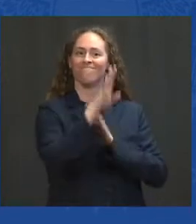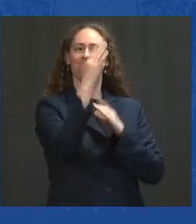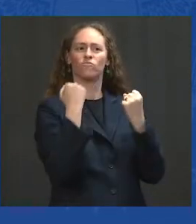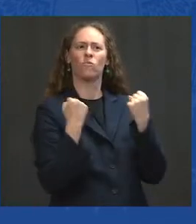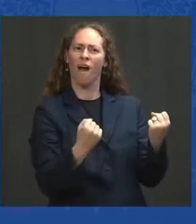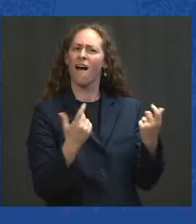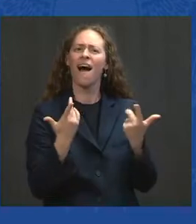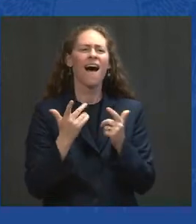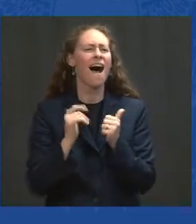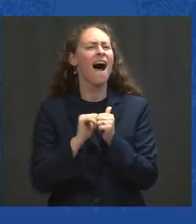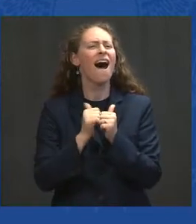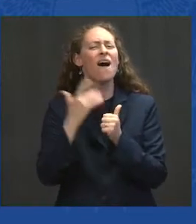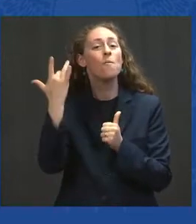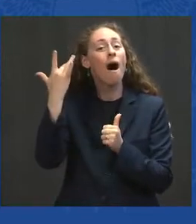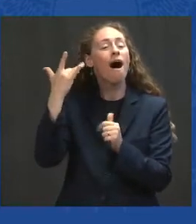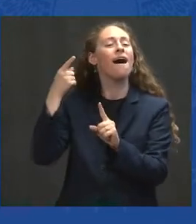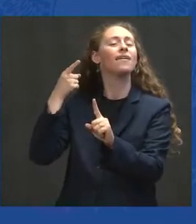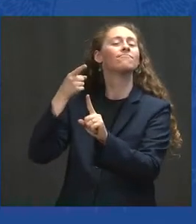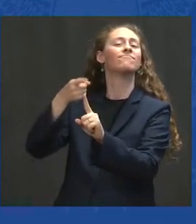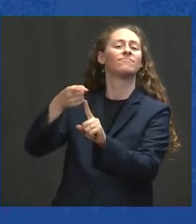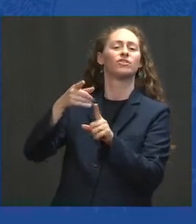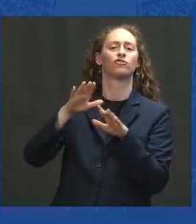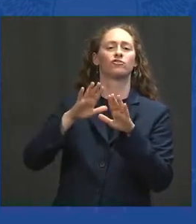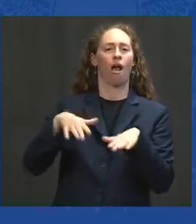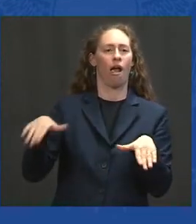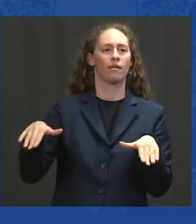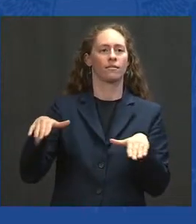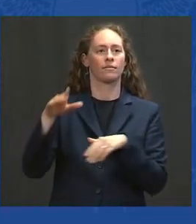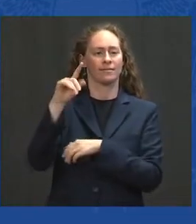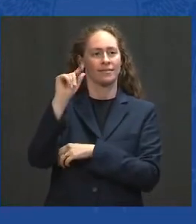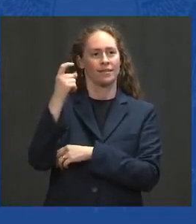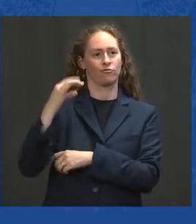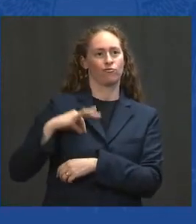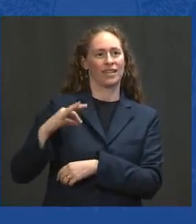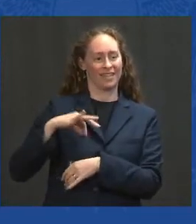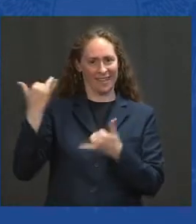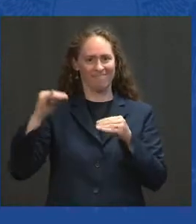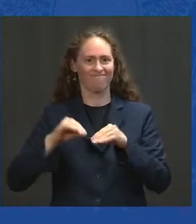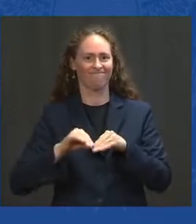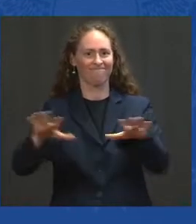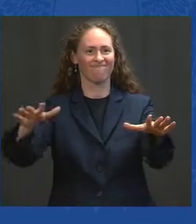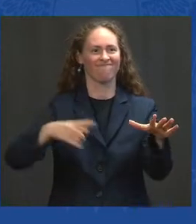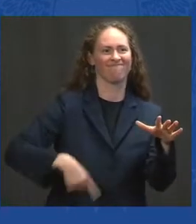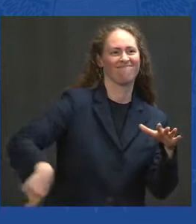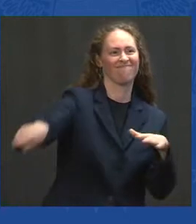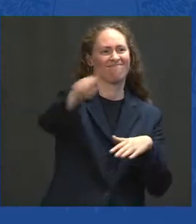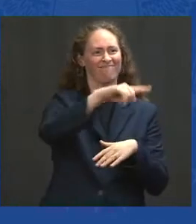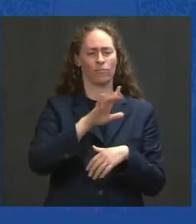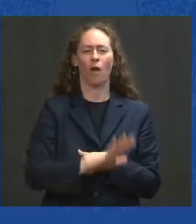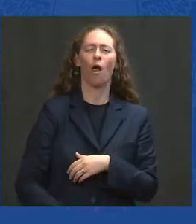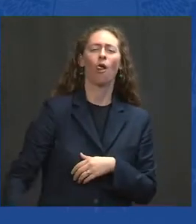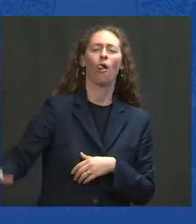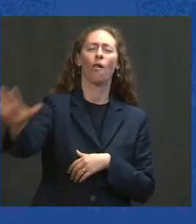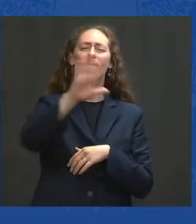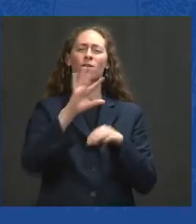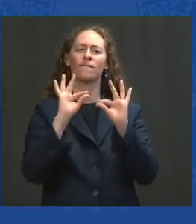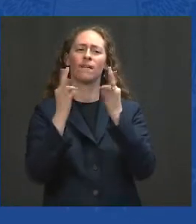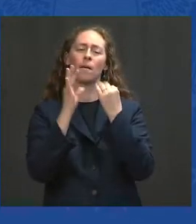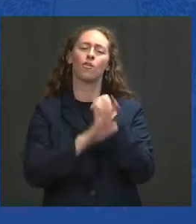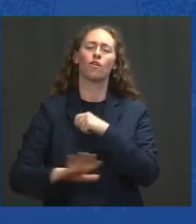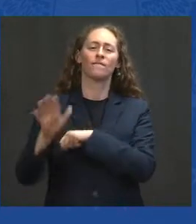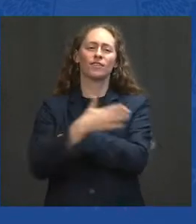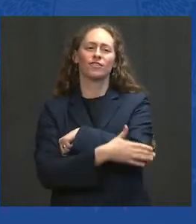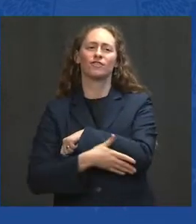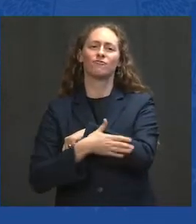expanded child tax credit is here. Today, for families all over our country,